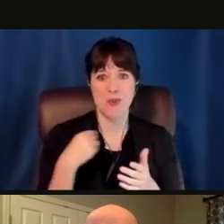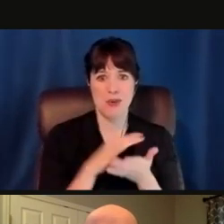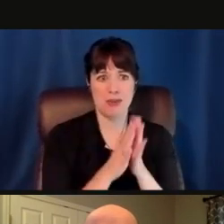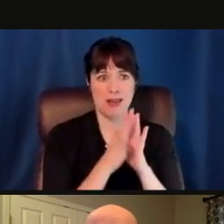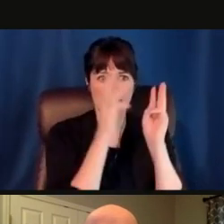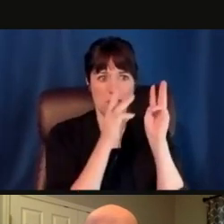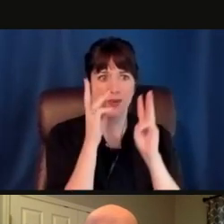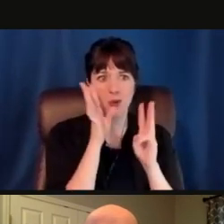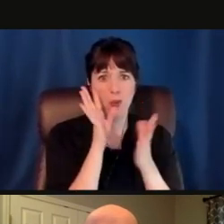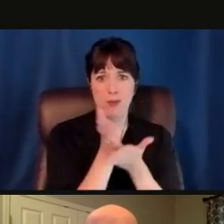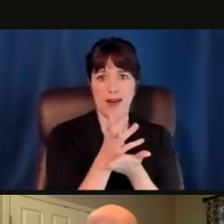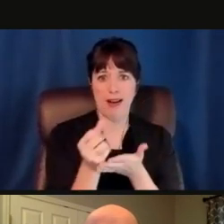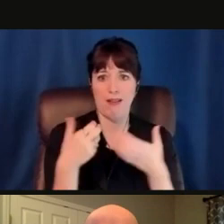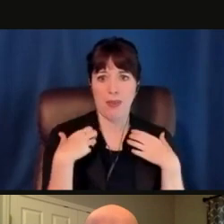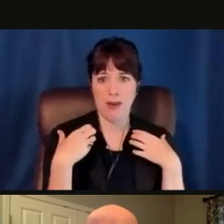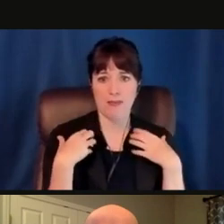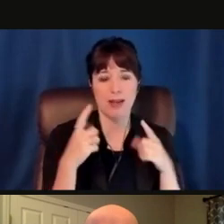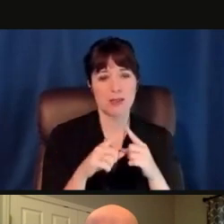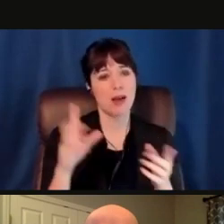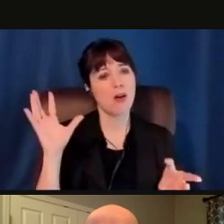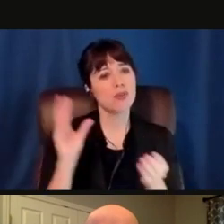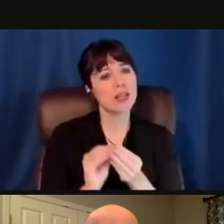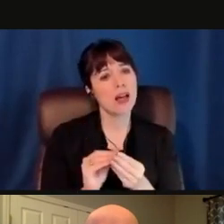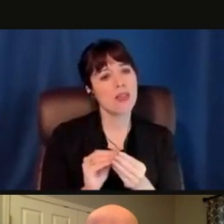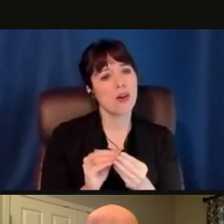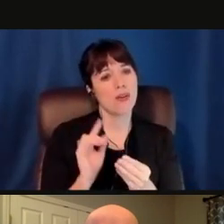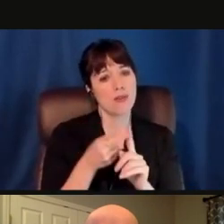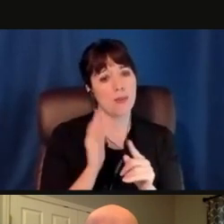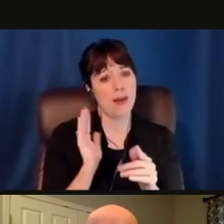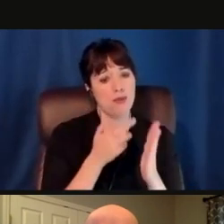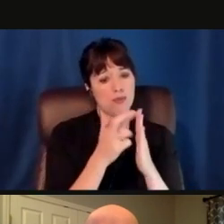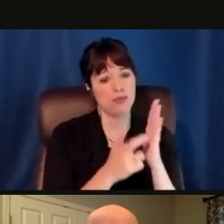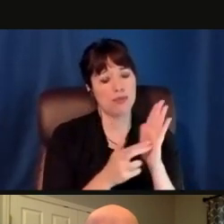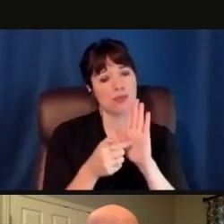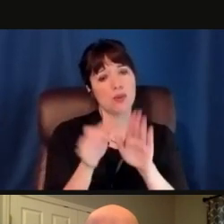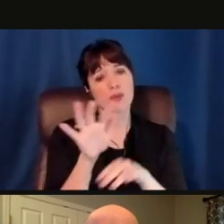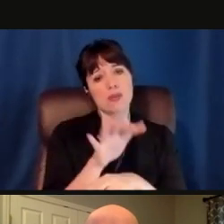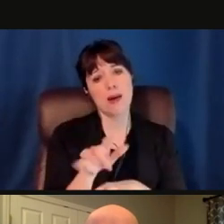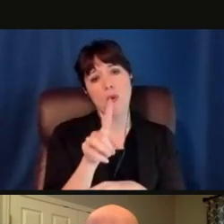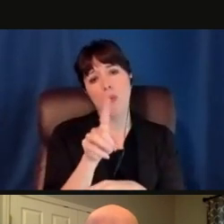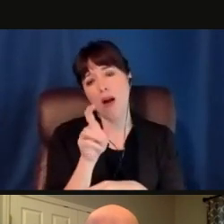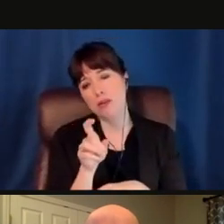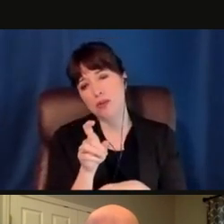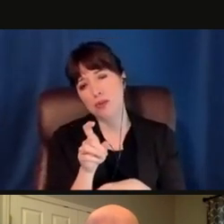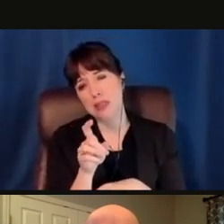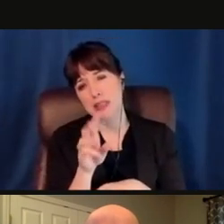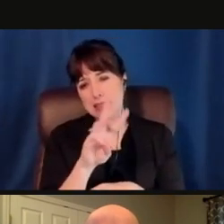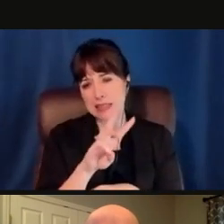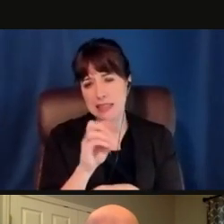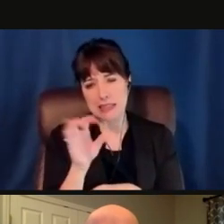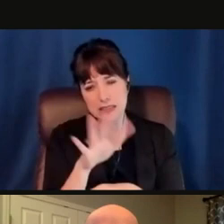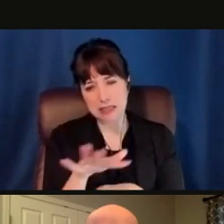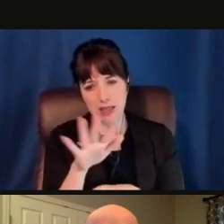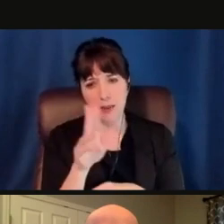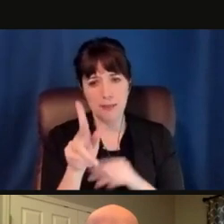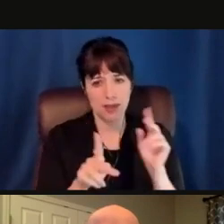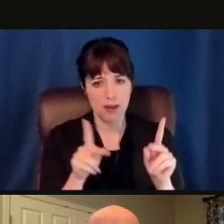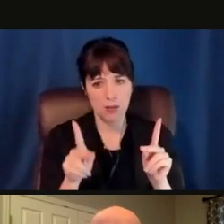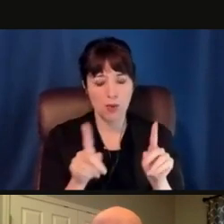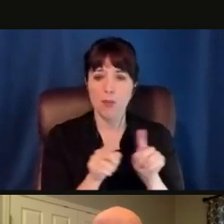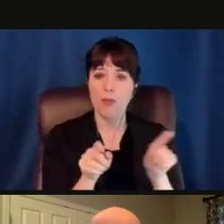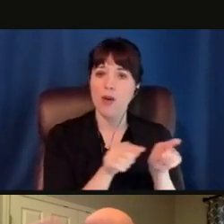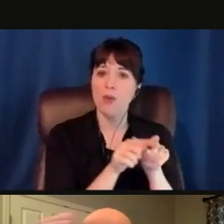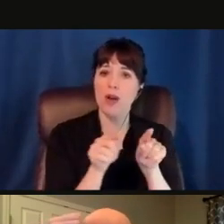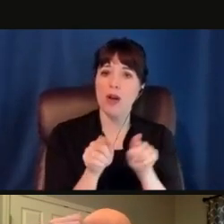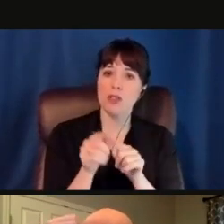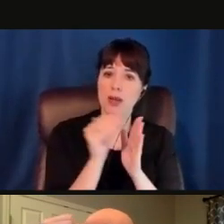were going to run out altogether. According to our registration, it shows about 100 and 60-something people, but if we also